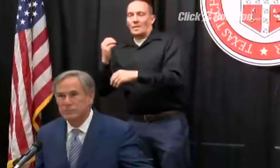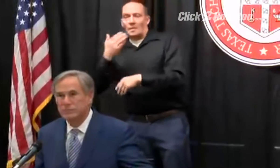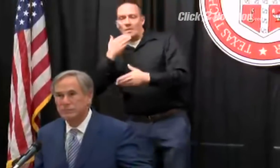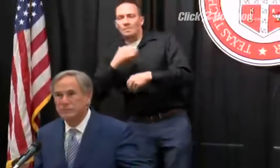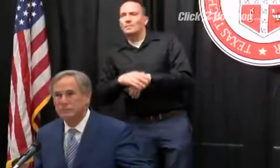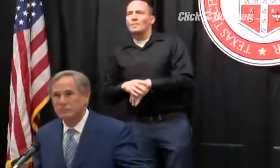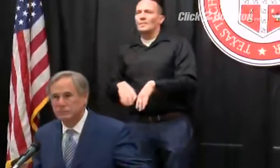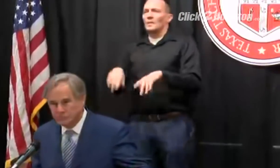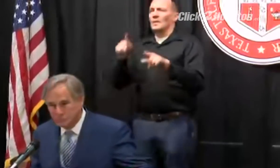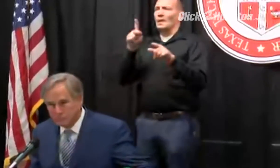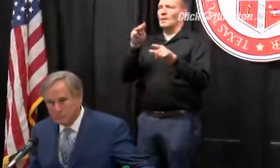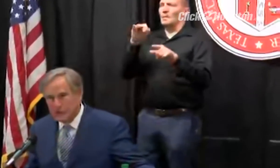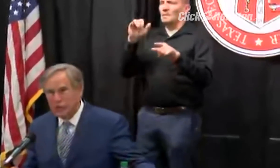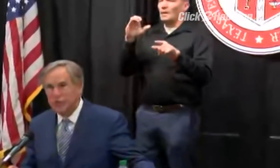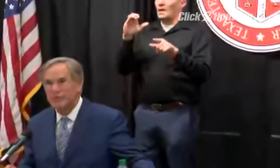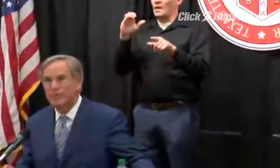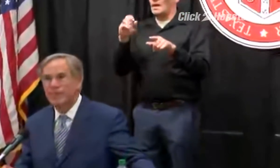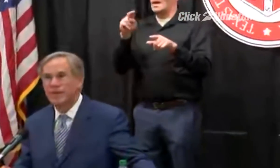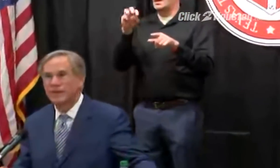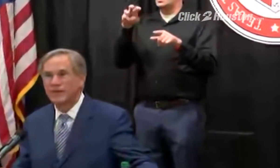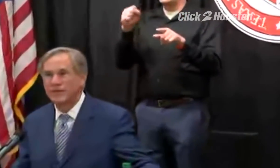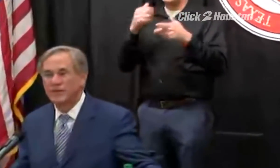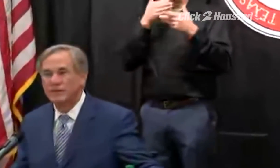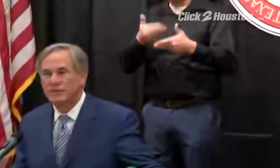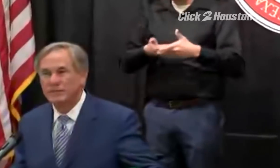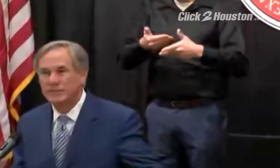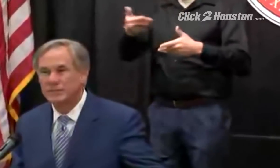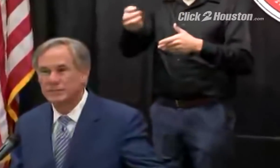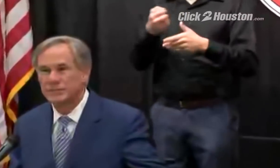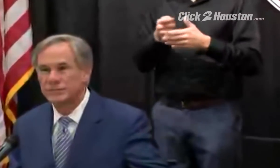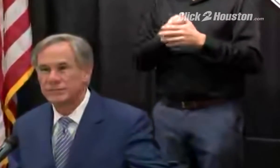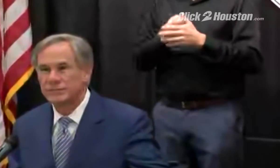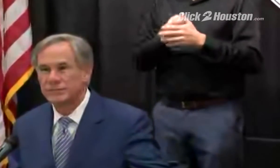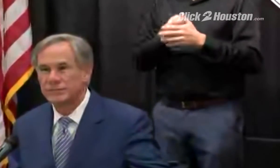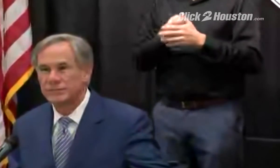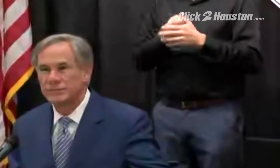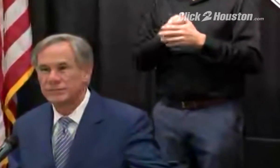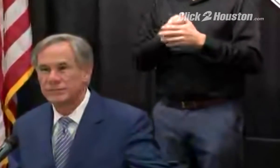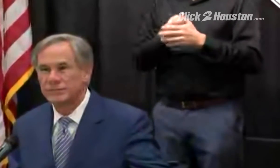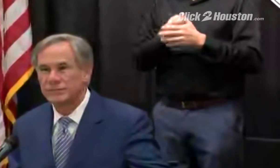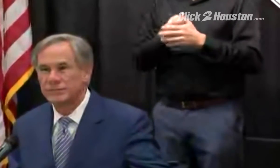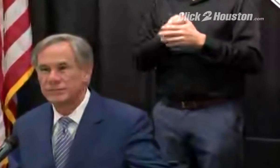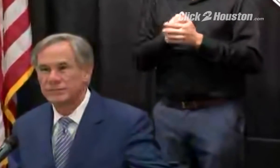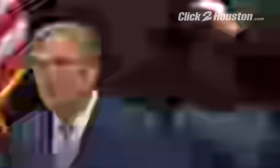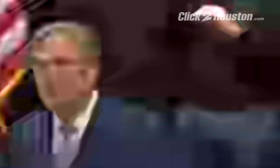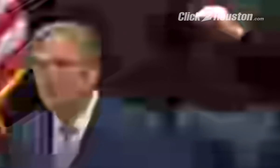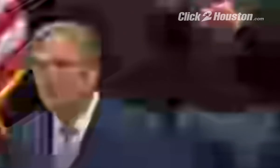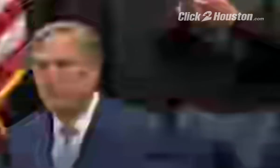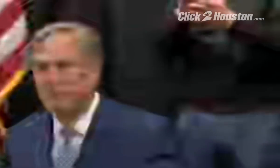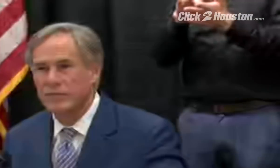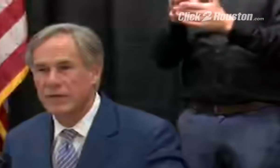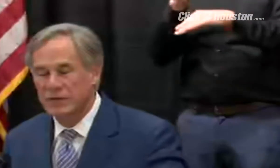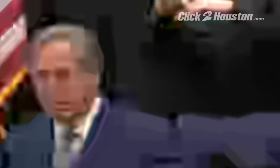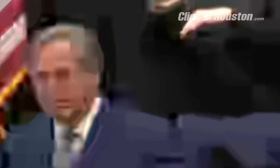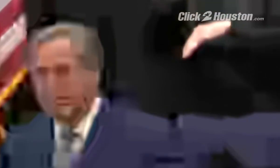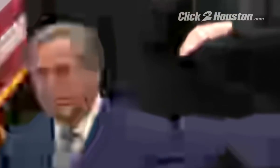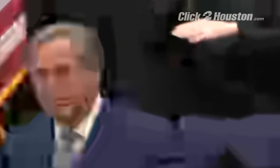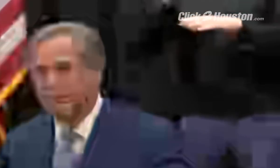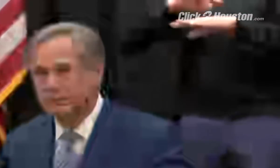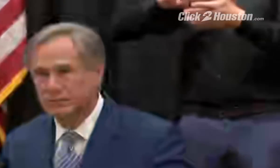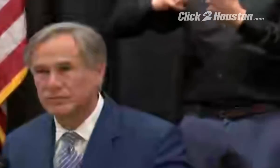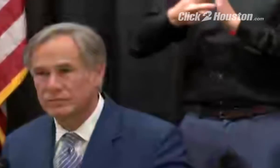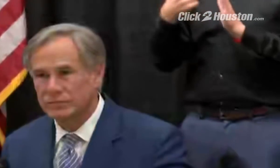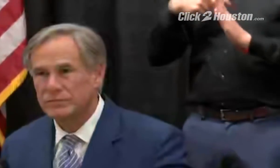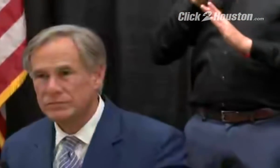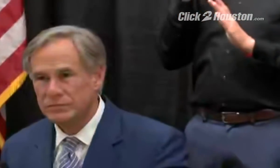Shiller, KMAQ. Welcome back to Lubbock. Thank you. Chief Kidd, just say earlier, just because this drug will be available soon does not mean we should be reckless.